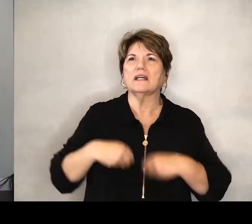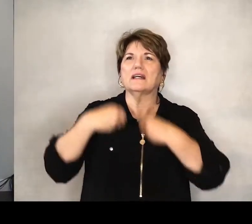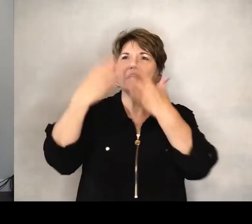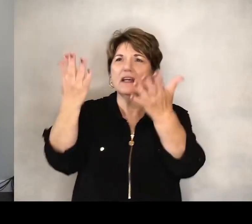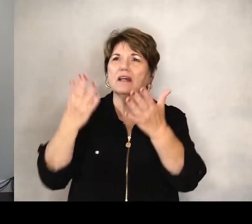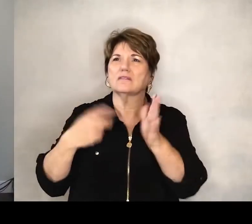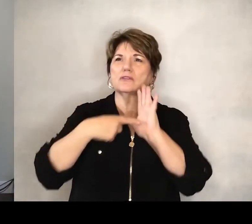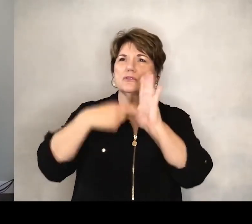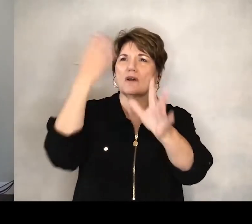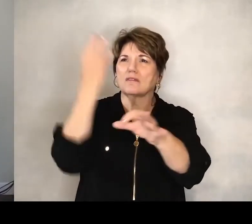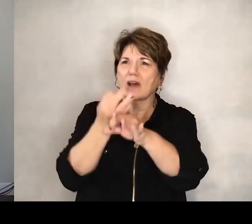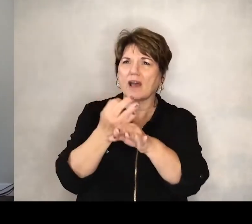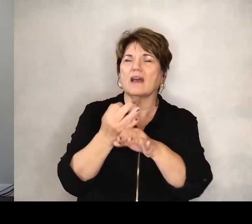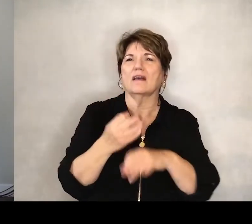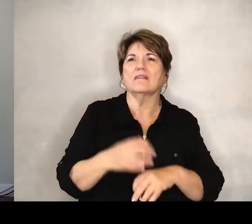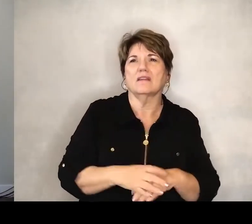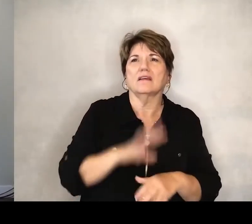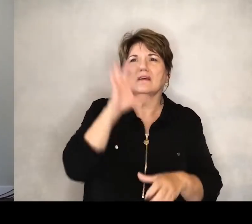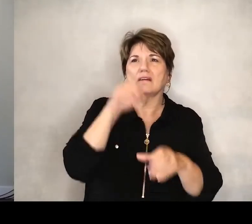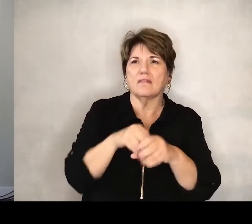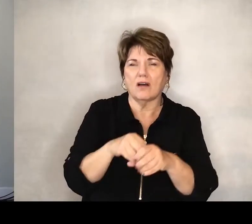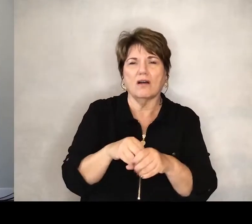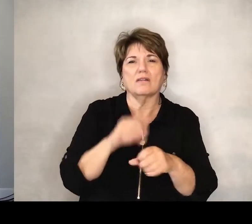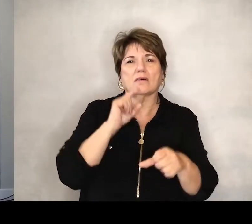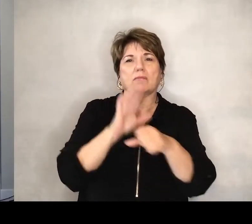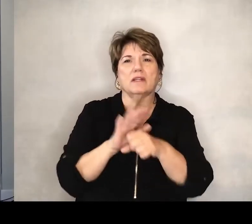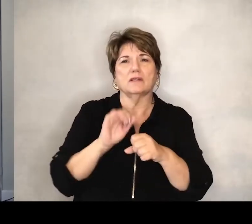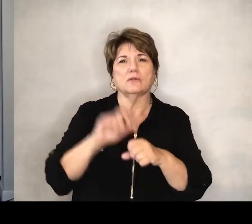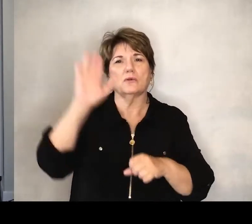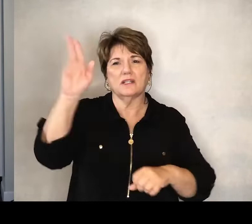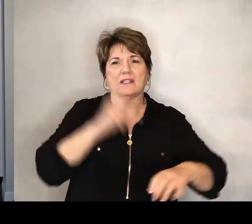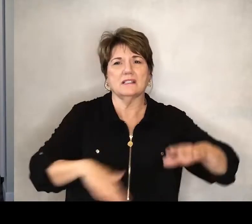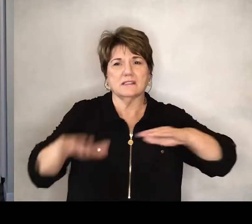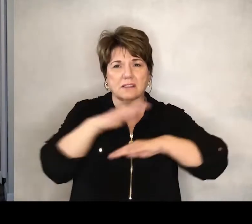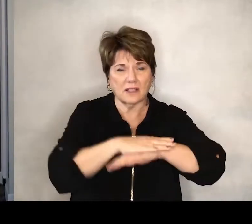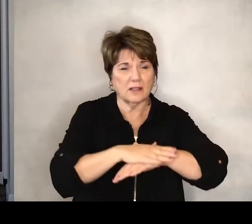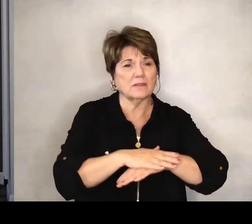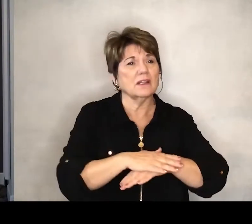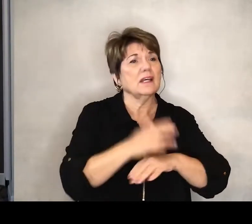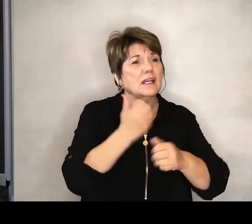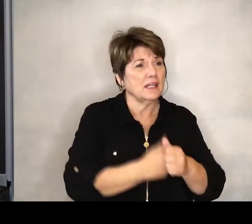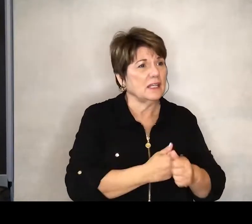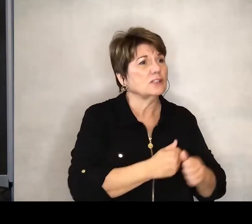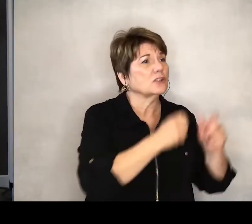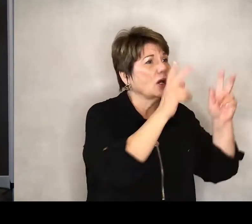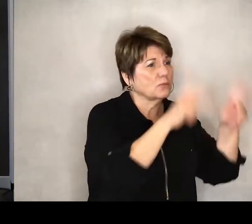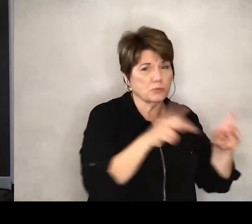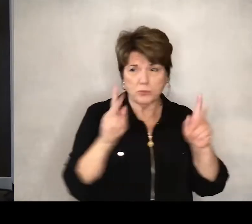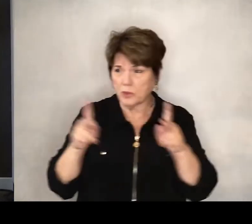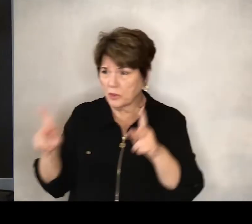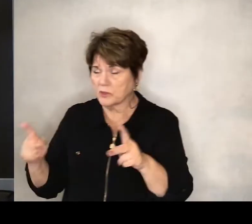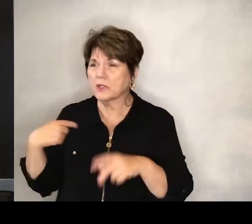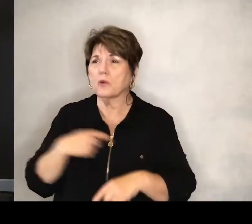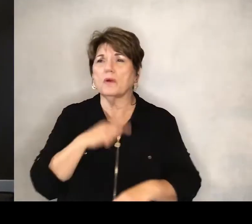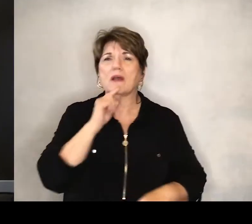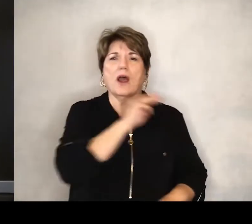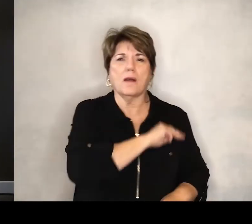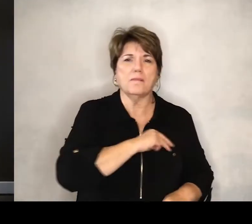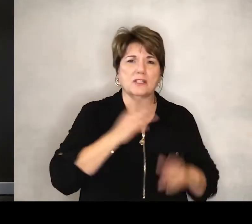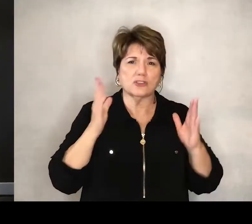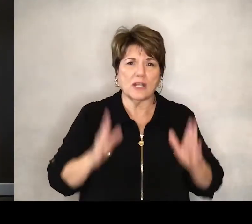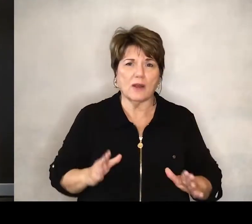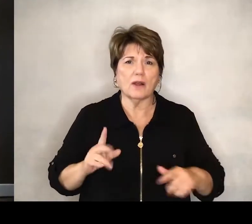build the kingdom. We are all, each and every one of us, individual missionaries as we leave these